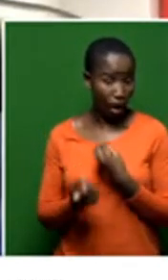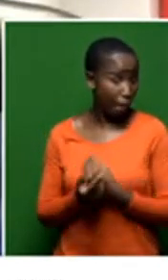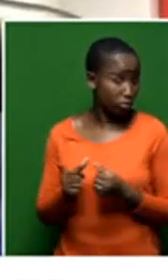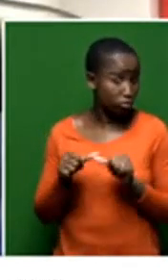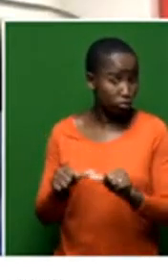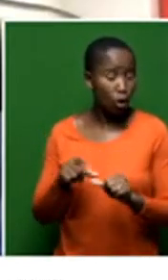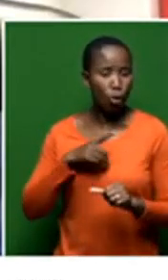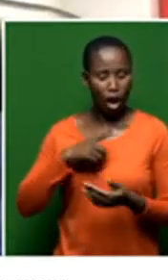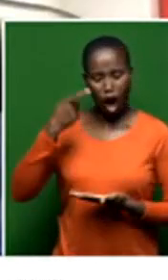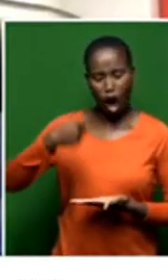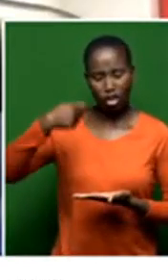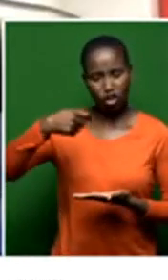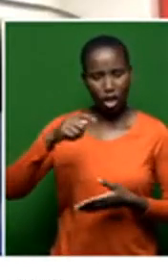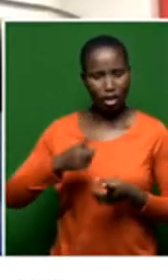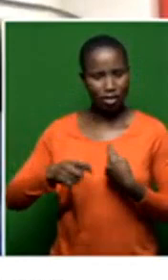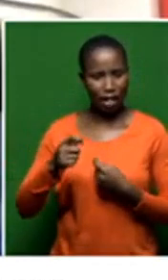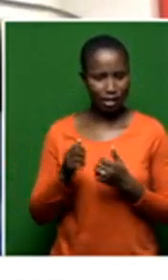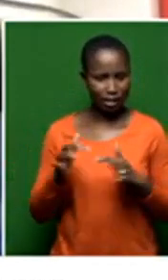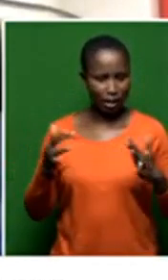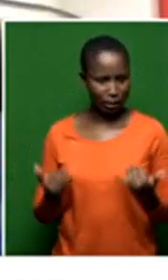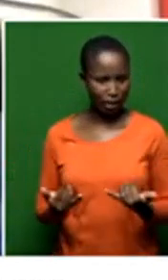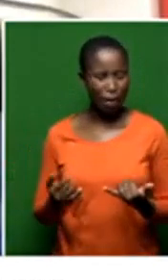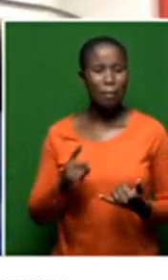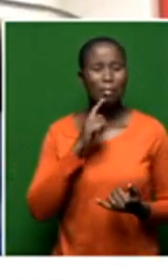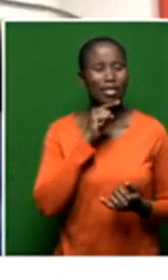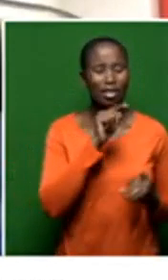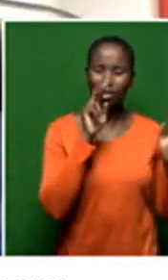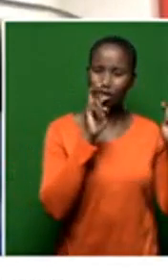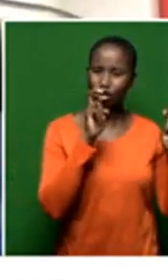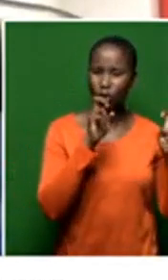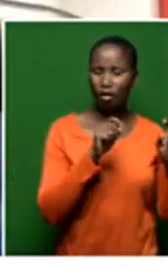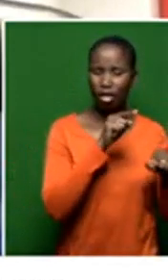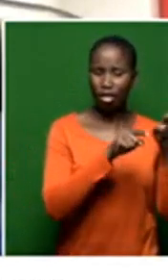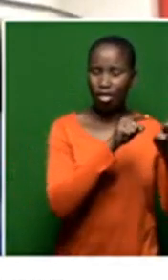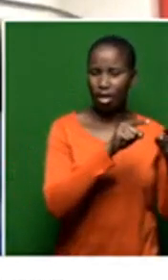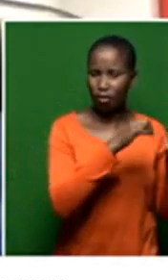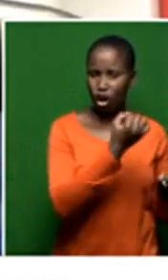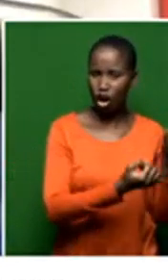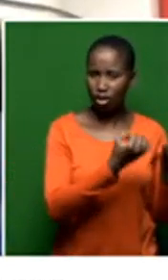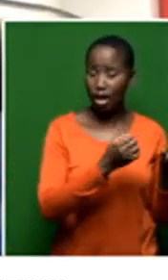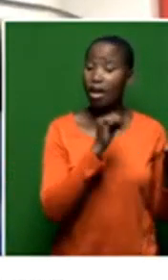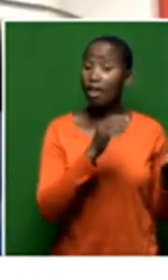today, but with that active litigation, what would be the implications if Telkom won?